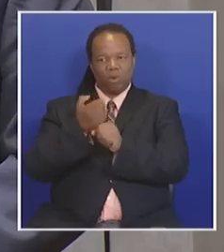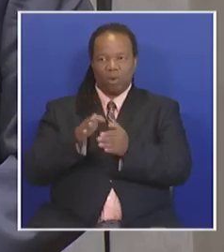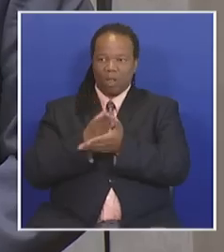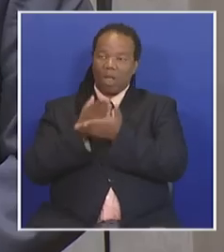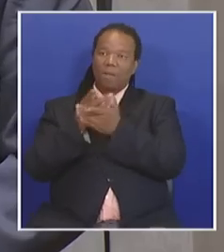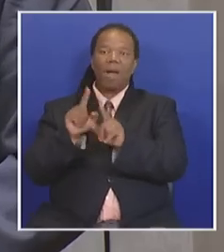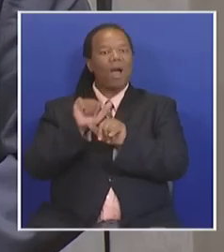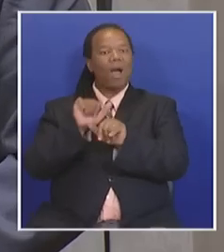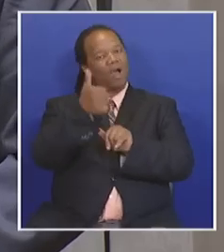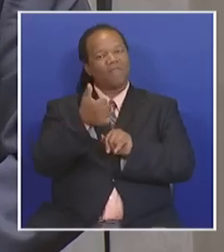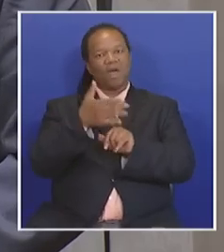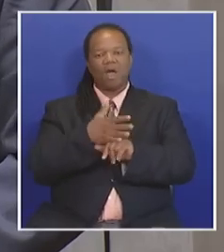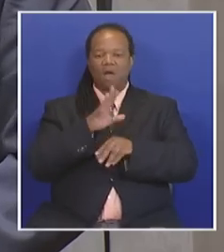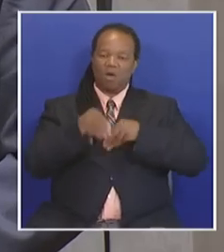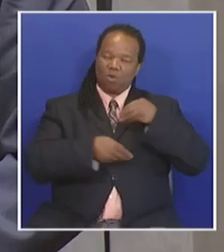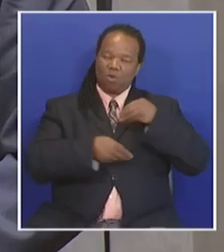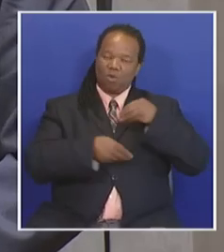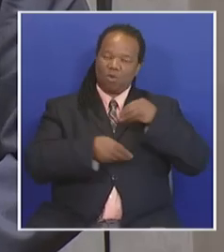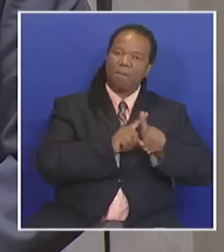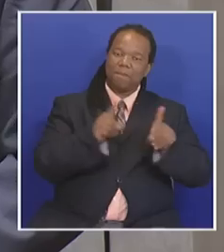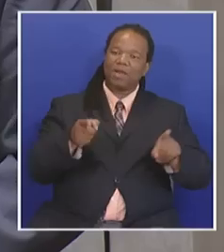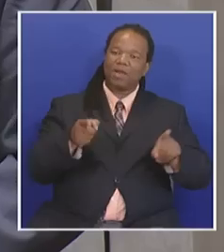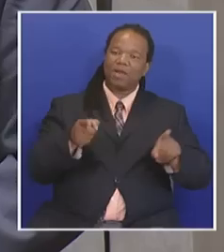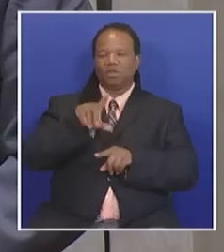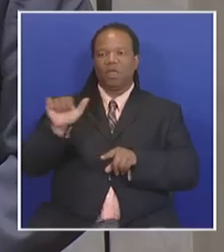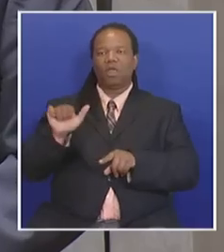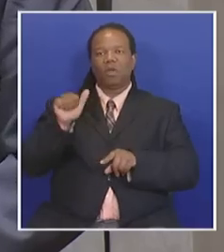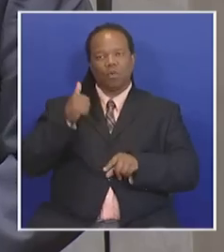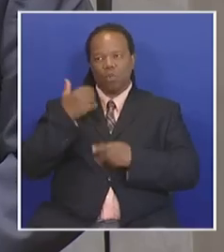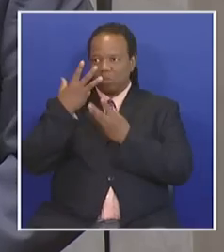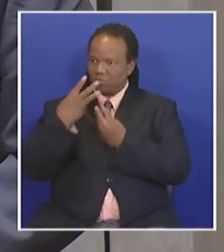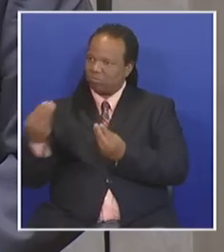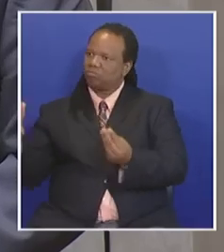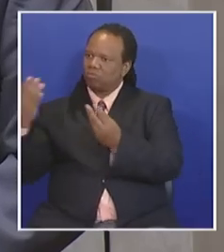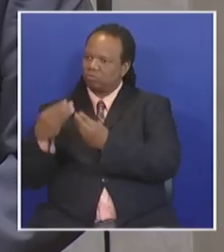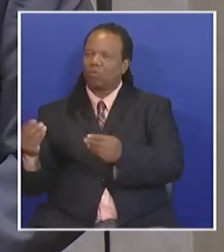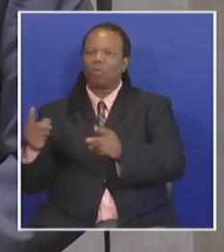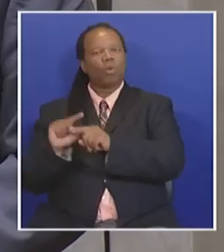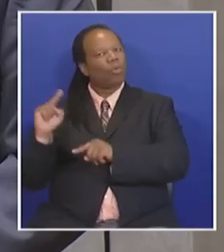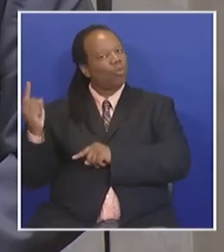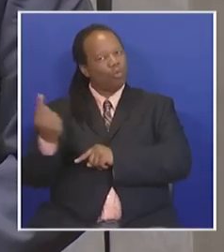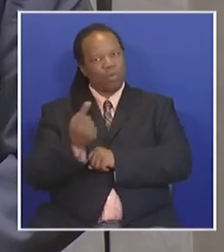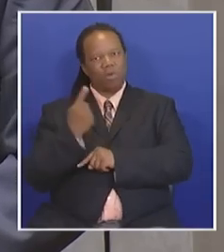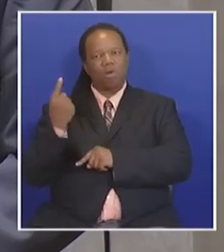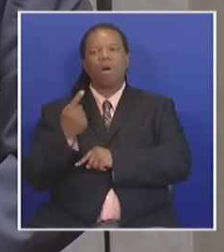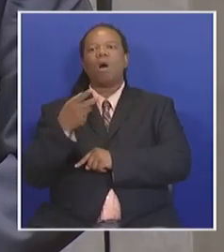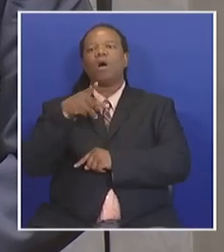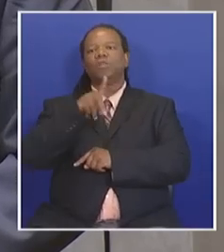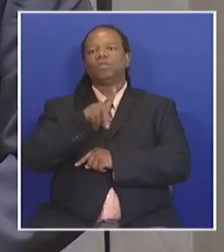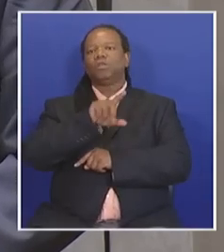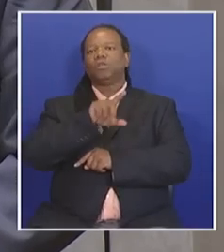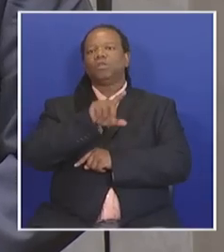corruptible, we will remain beyond reproach. For we are the Democratic Alliance, the